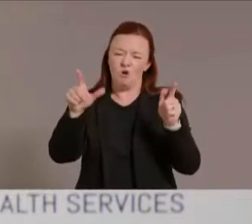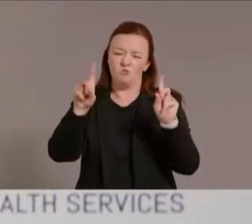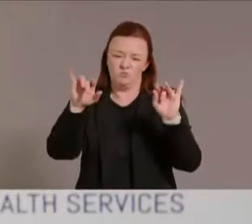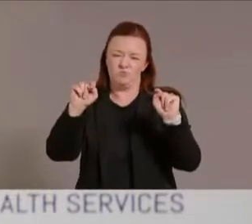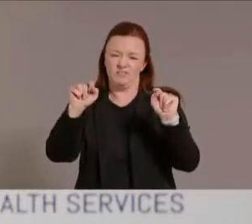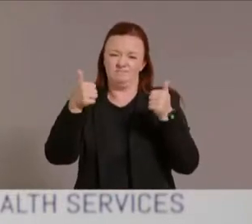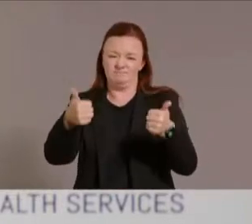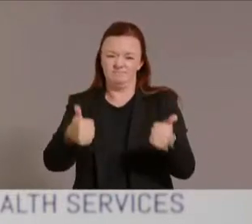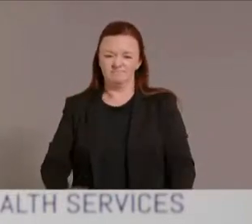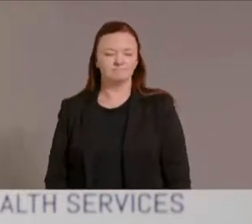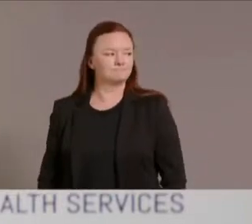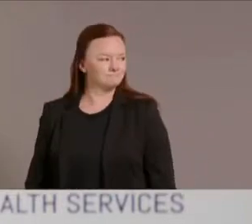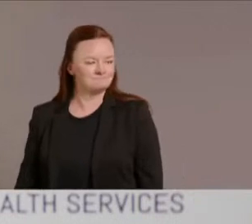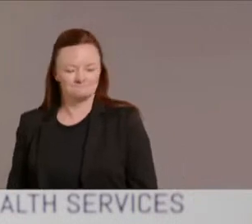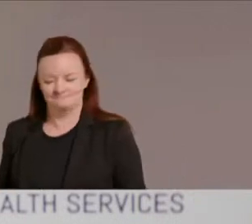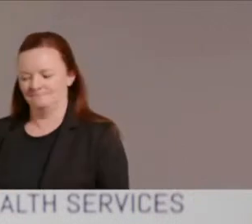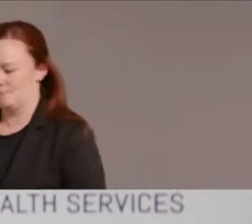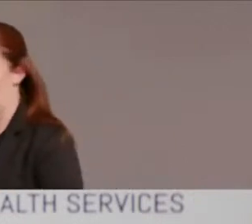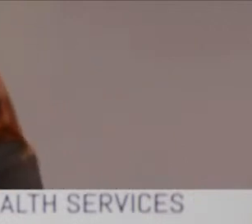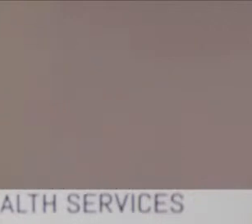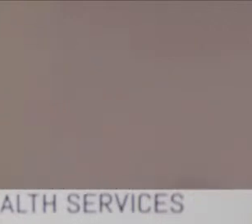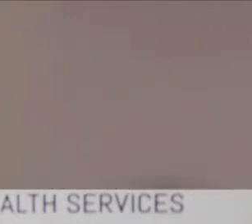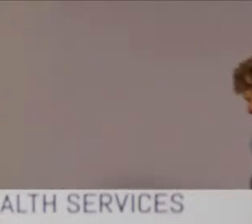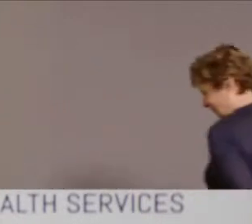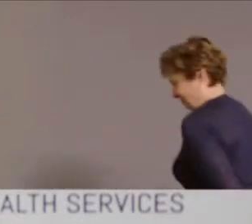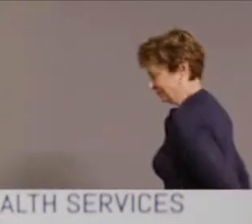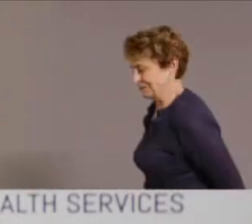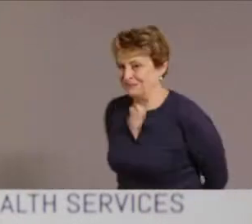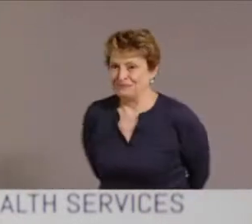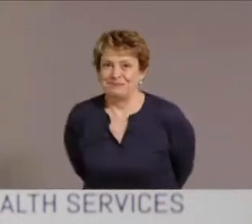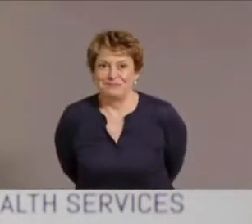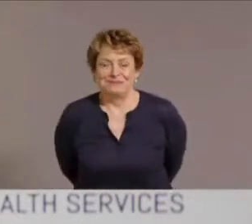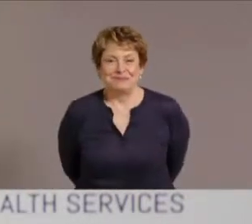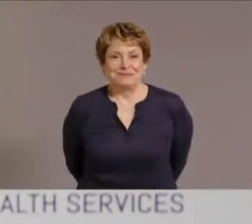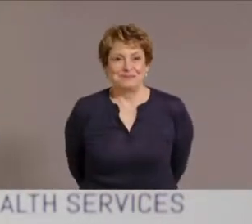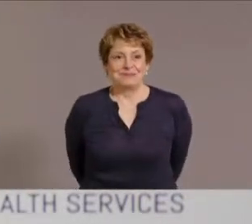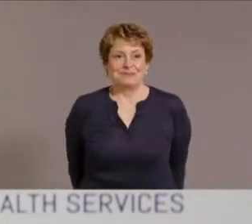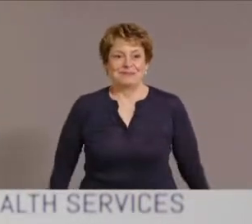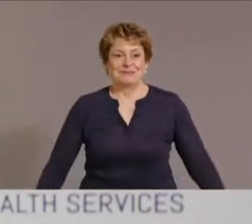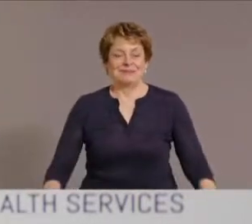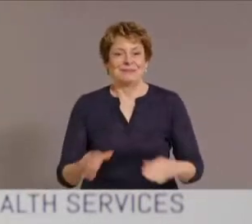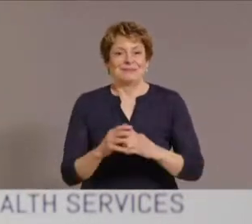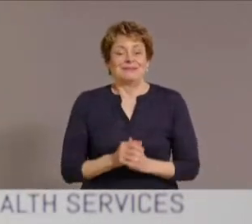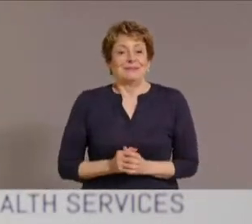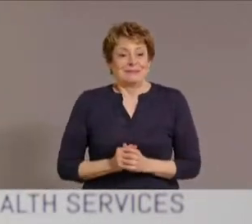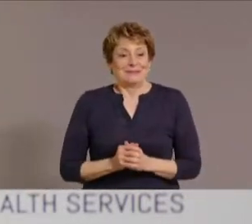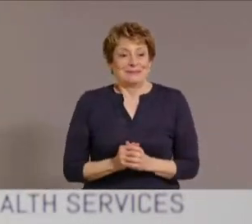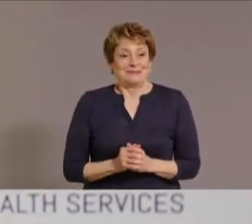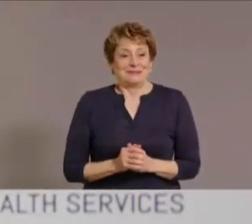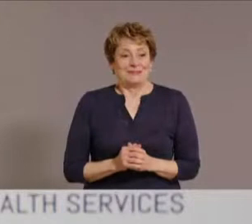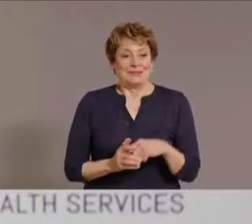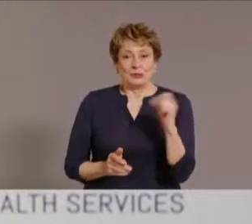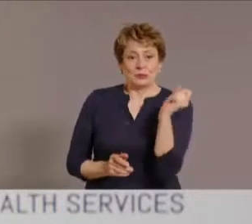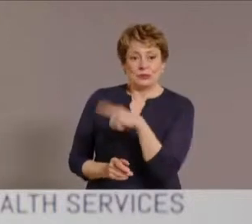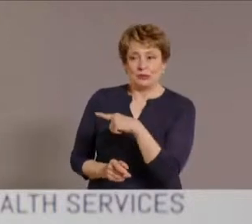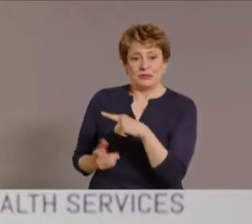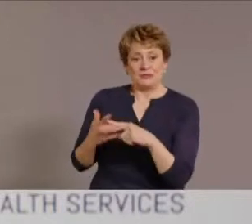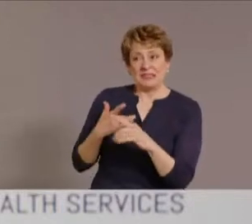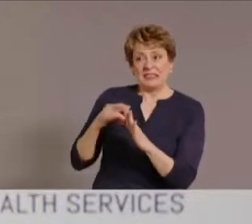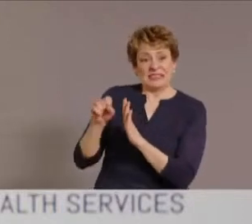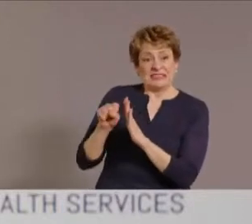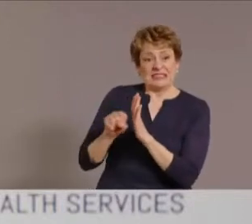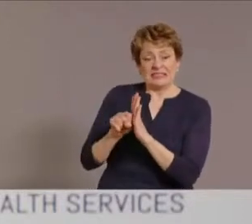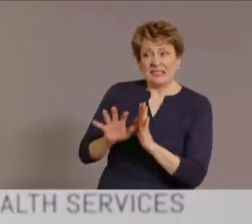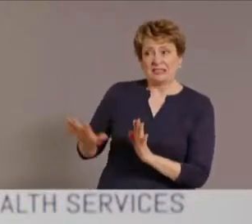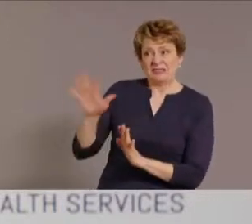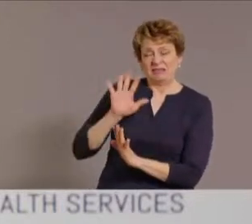vaccinated. I'm with you as an introvert, but does the state bear any responsibility for lifting those mitigations? Does